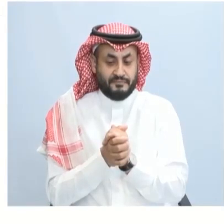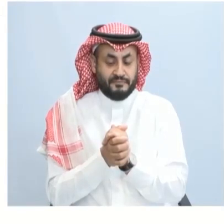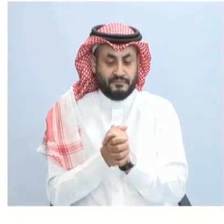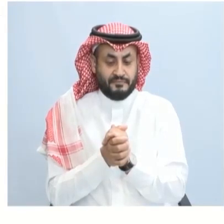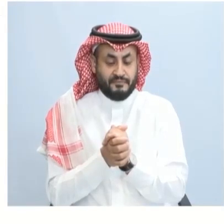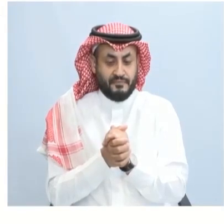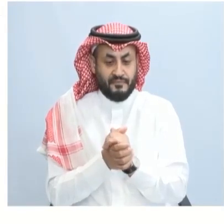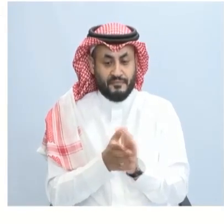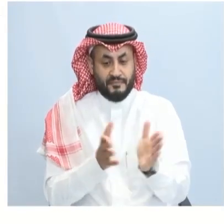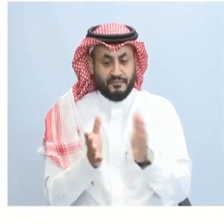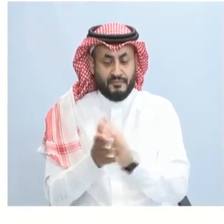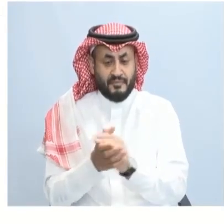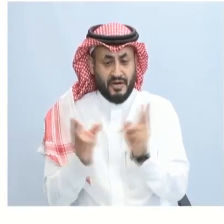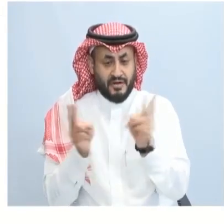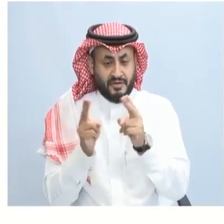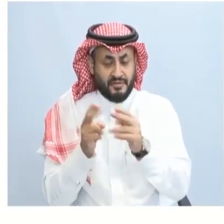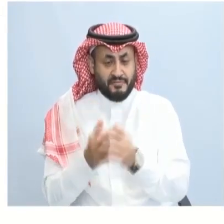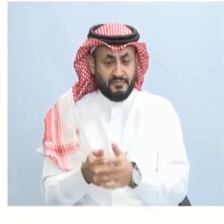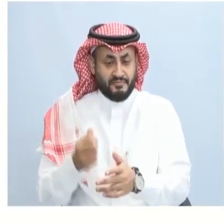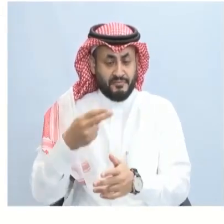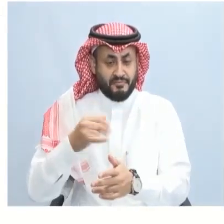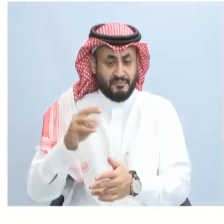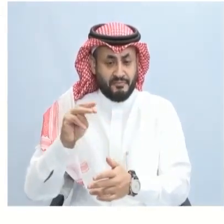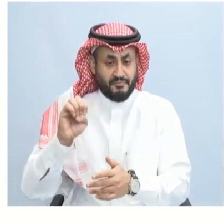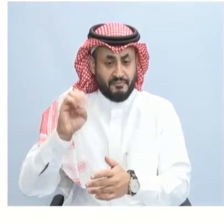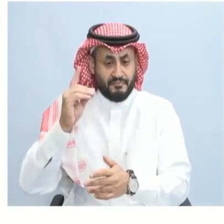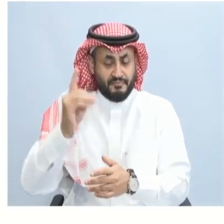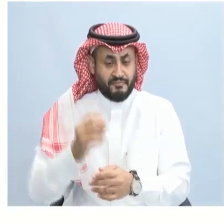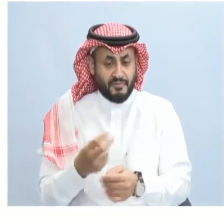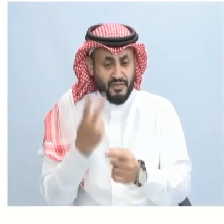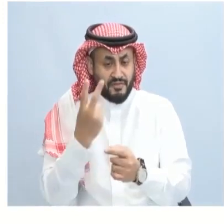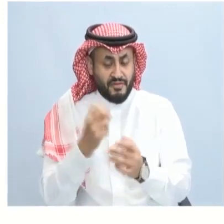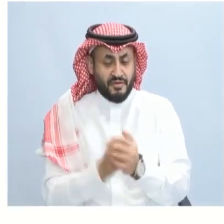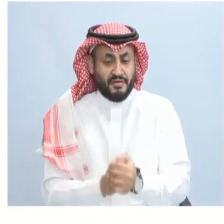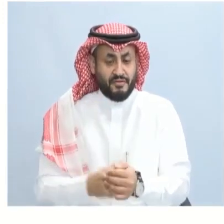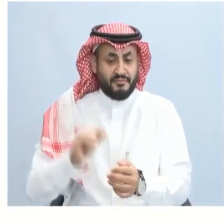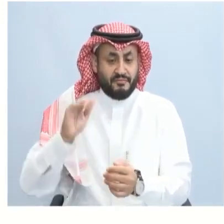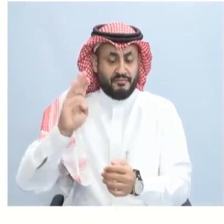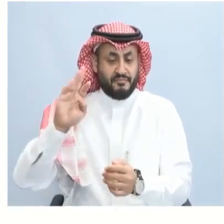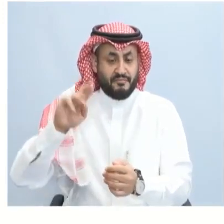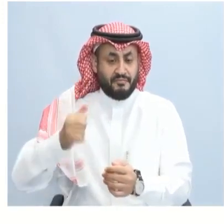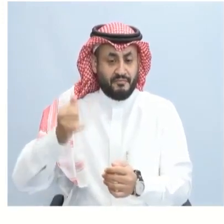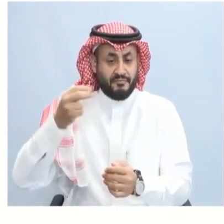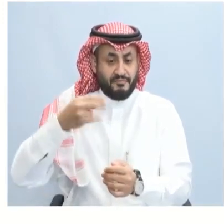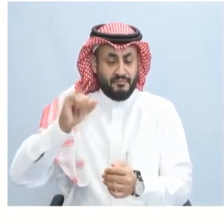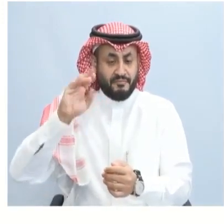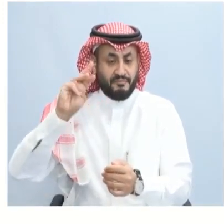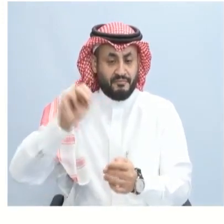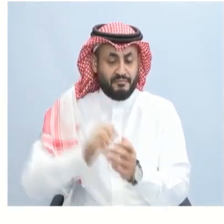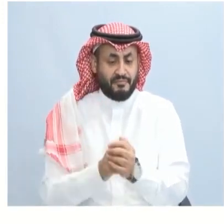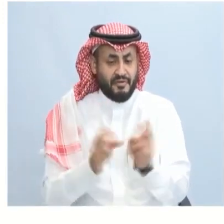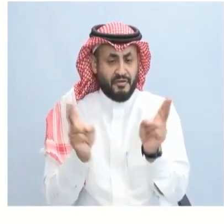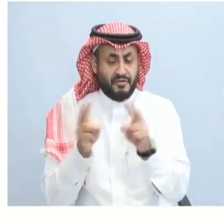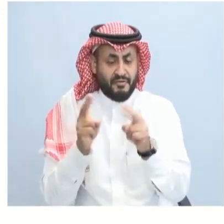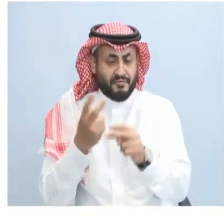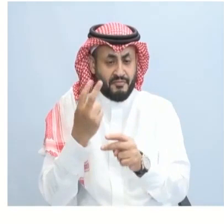Now we are going to meet Ahmed and Ibrahim. They are the characters that we have in our conversation lesson. We are